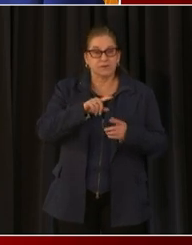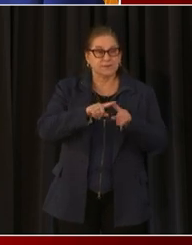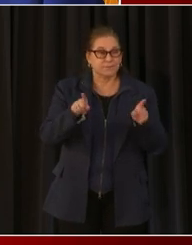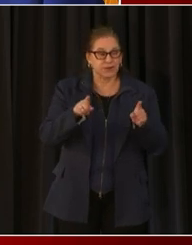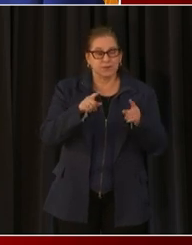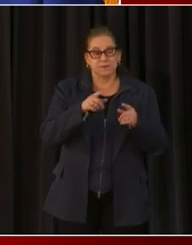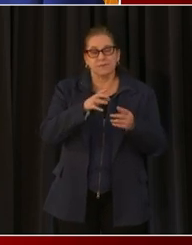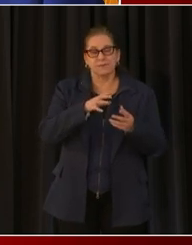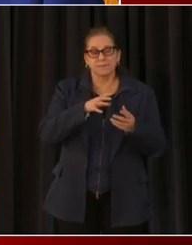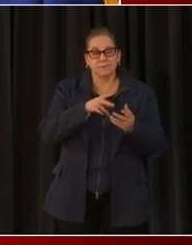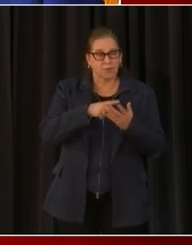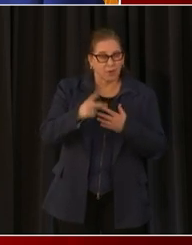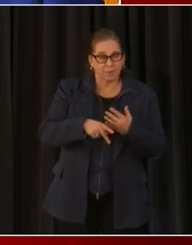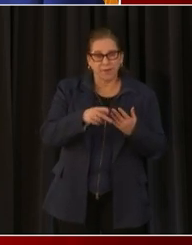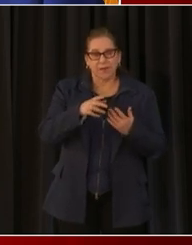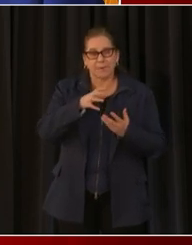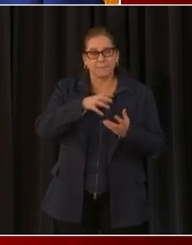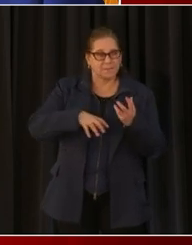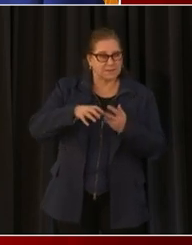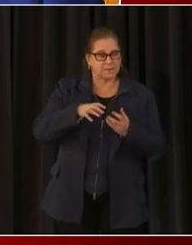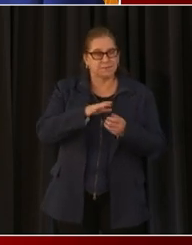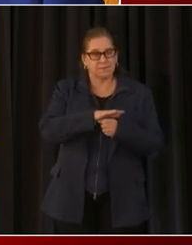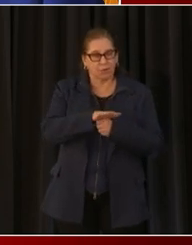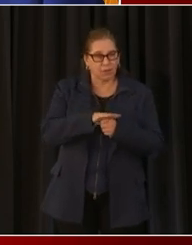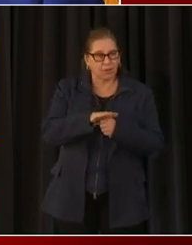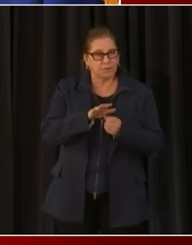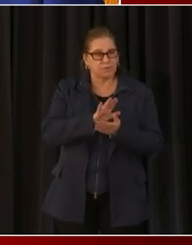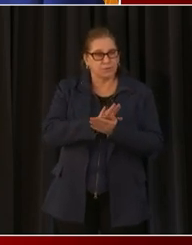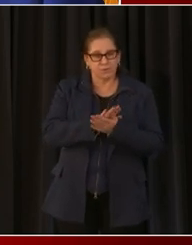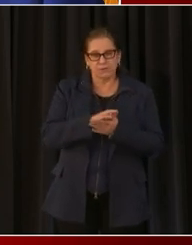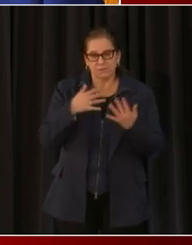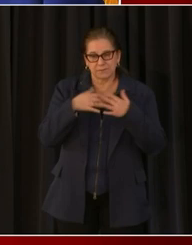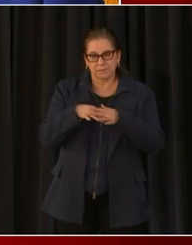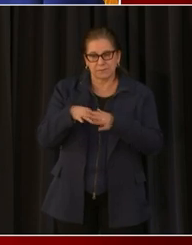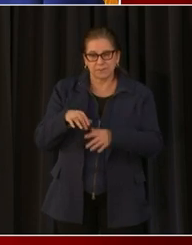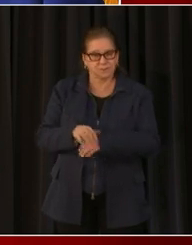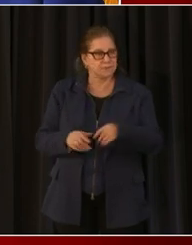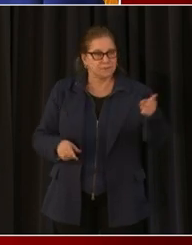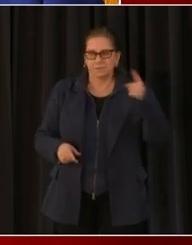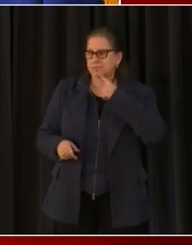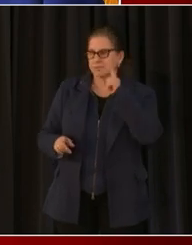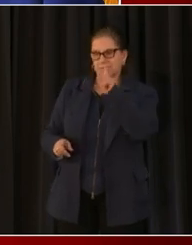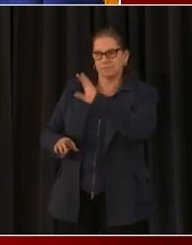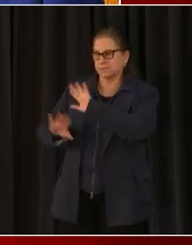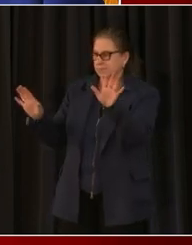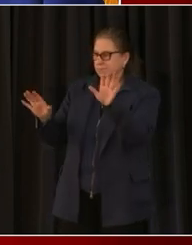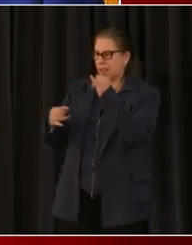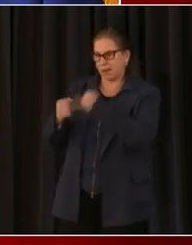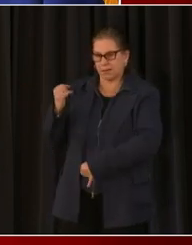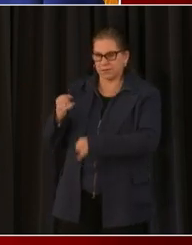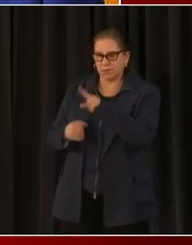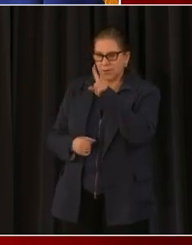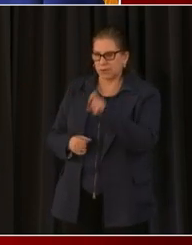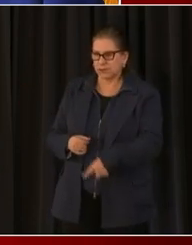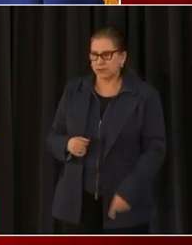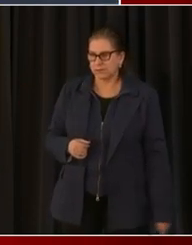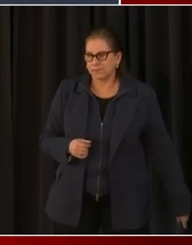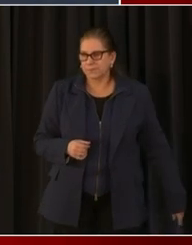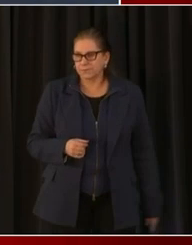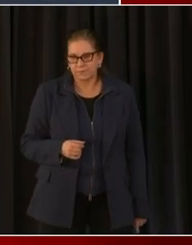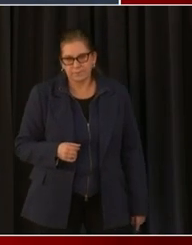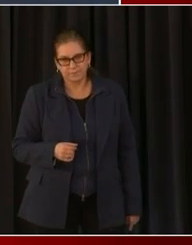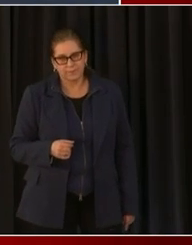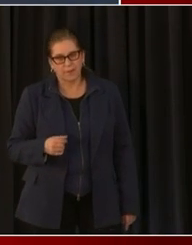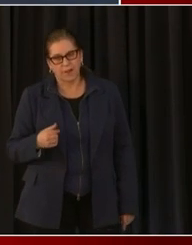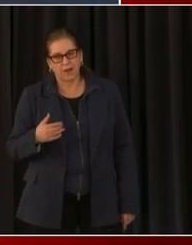federal dollars, and then the federal stimulus funds. Okay, last questions. Amanda and then Mark. Yeah, I